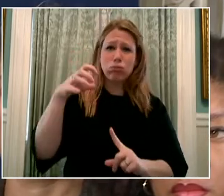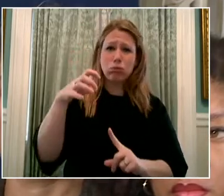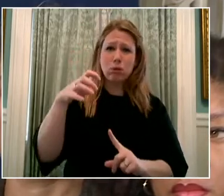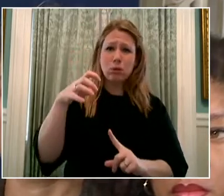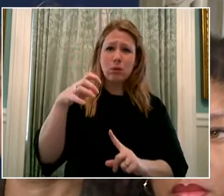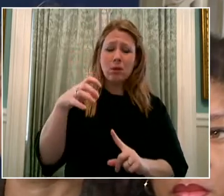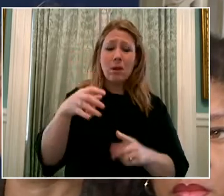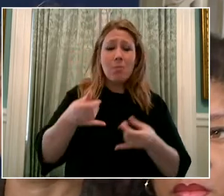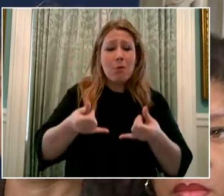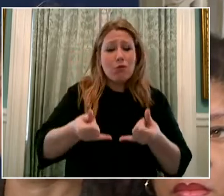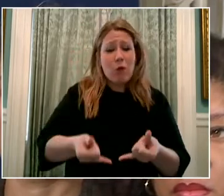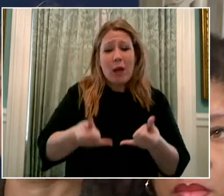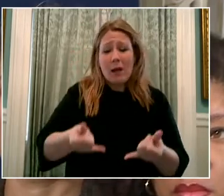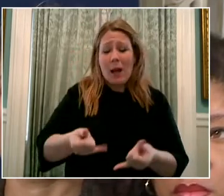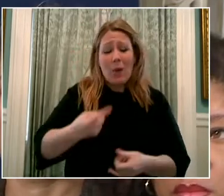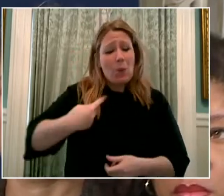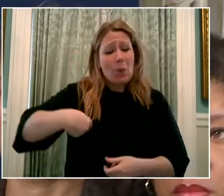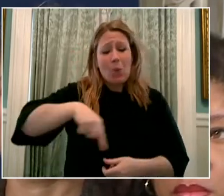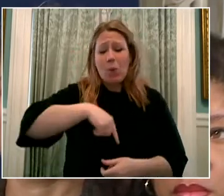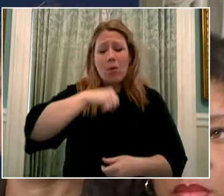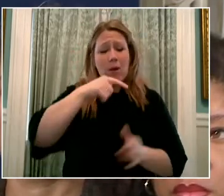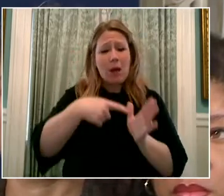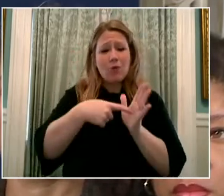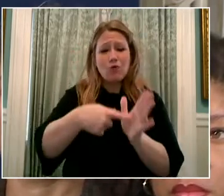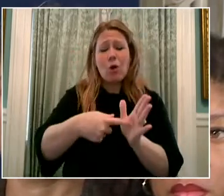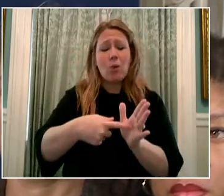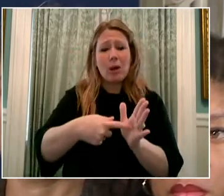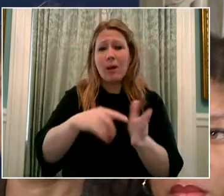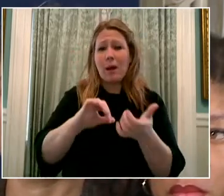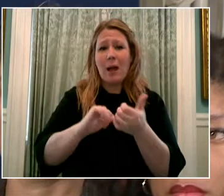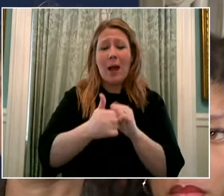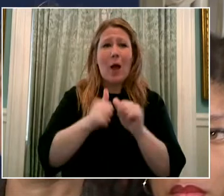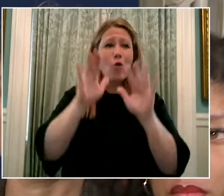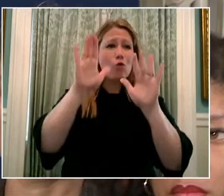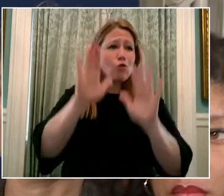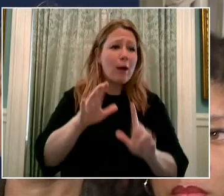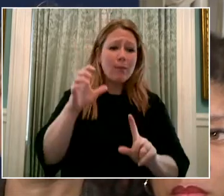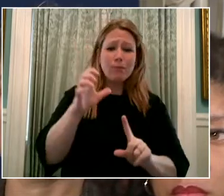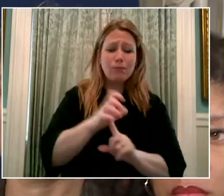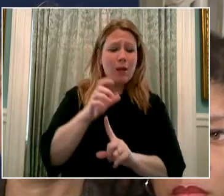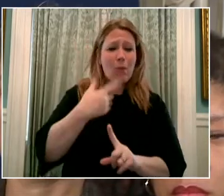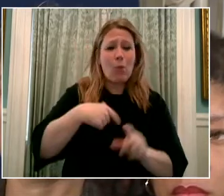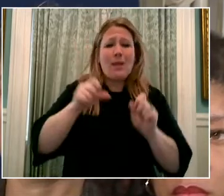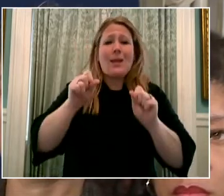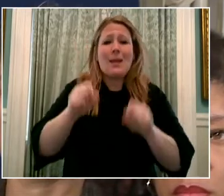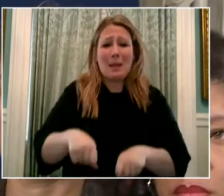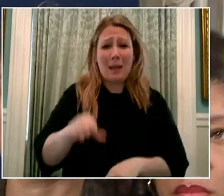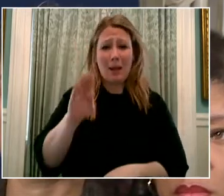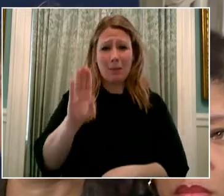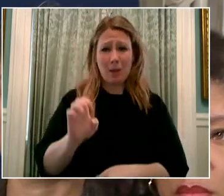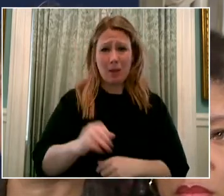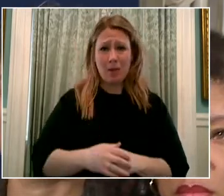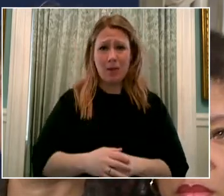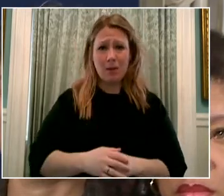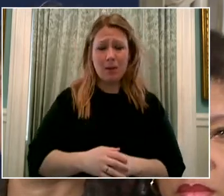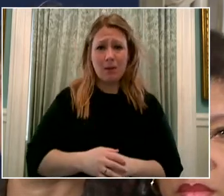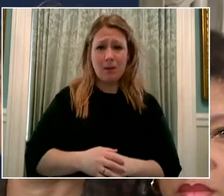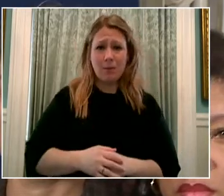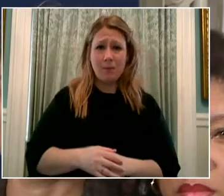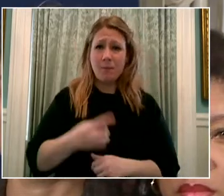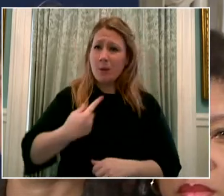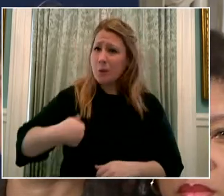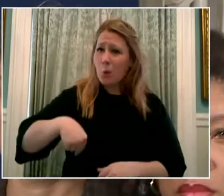finally, the numbers that Jock showed. We have been reading over and over the reports on how we balance these